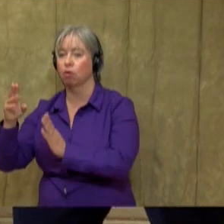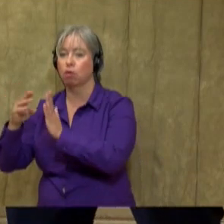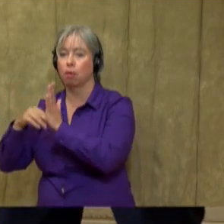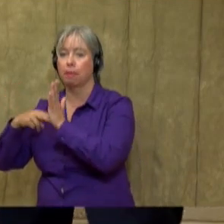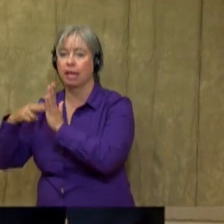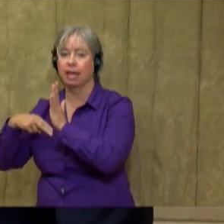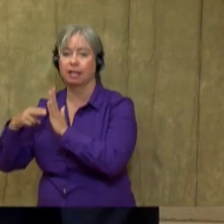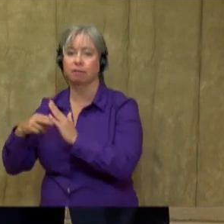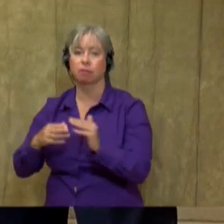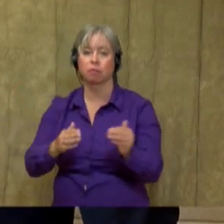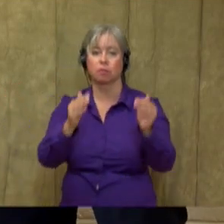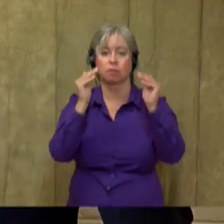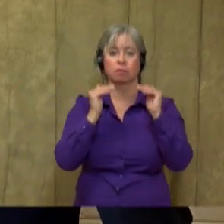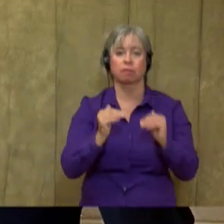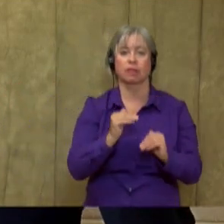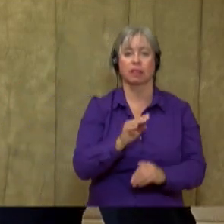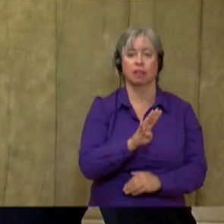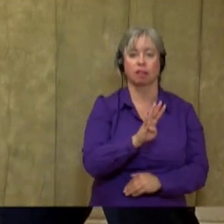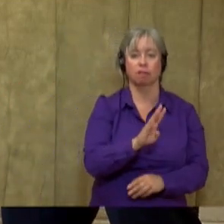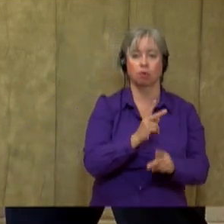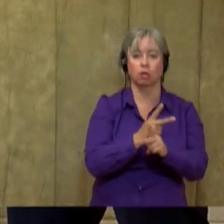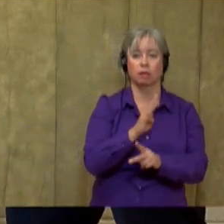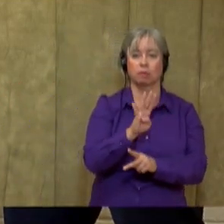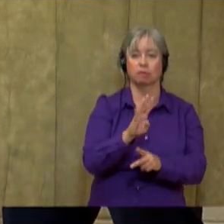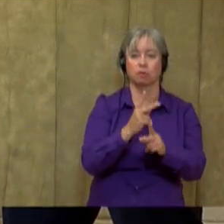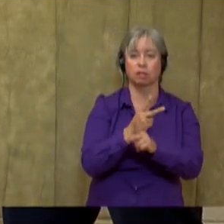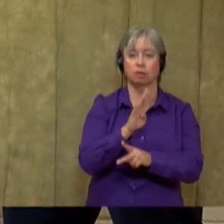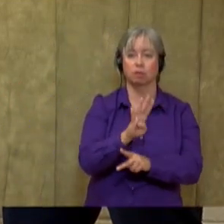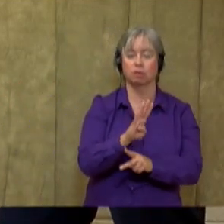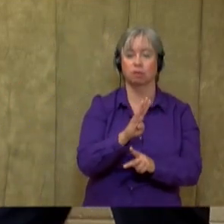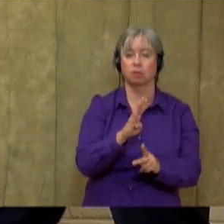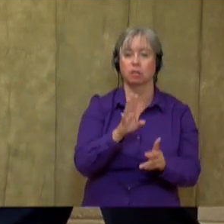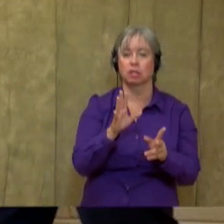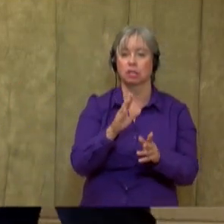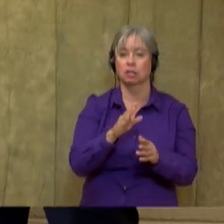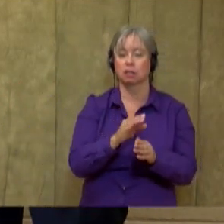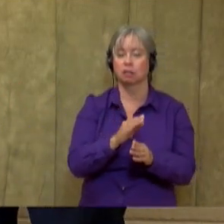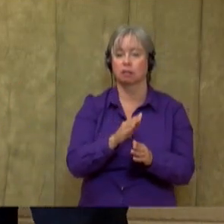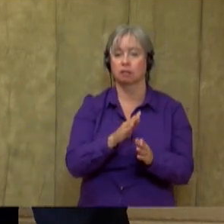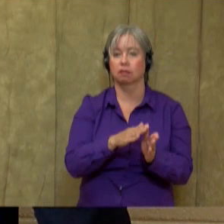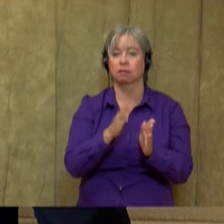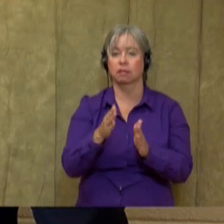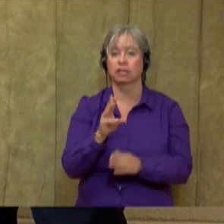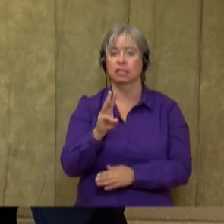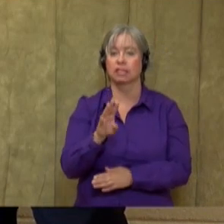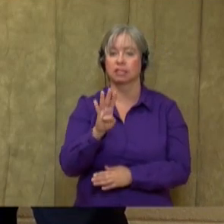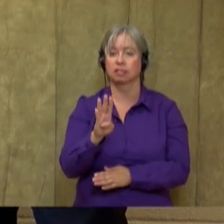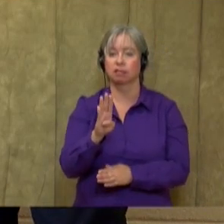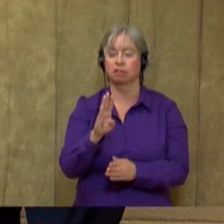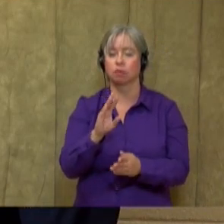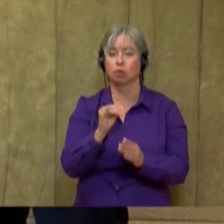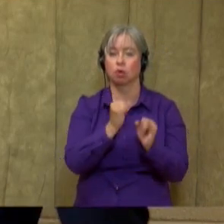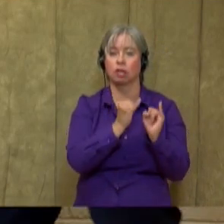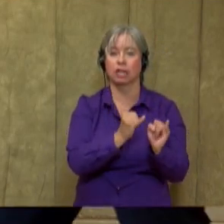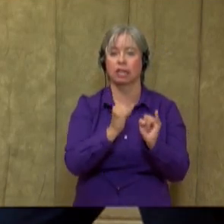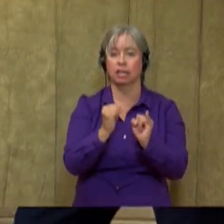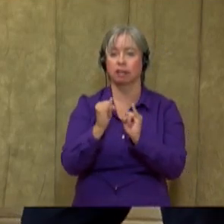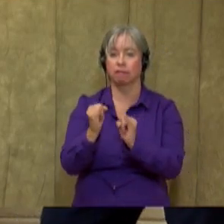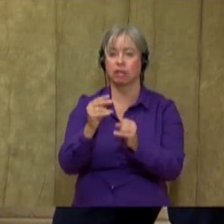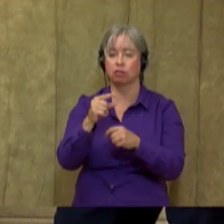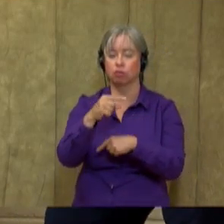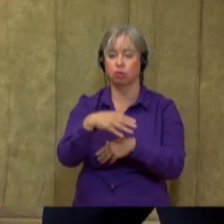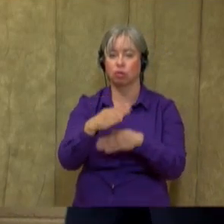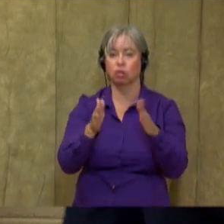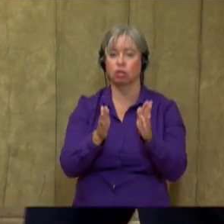4 by 4 case that we looked at originally, we have 64 total cubes. Again, there are 8 that have 3 faces